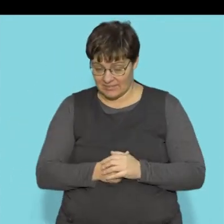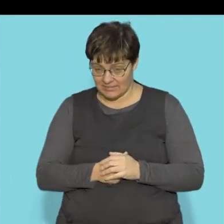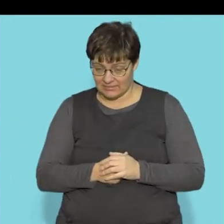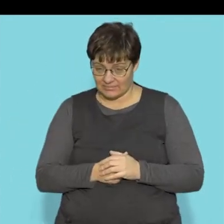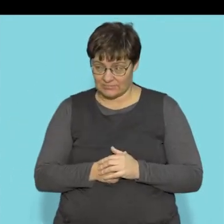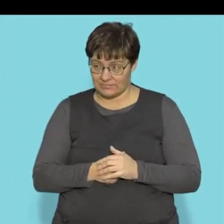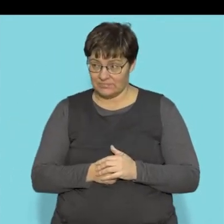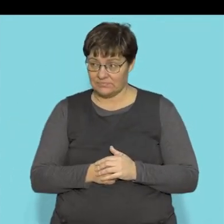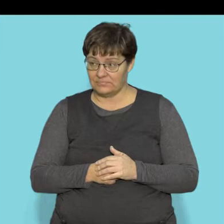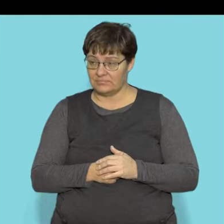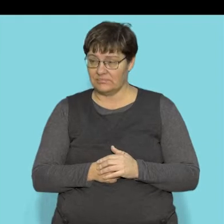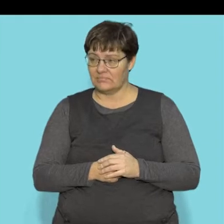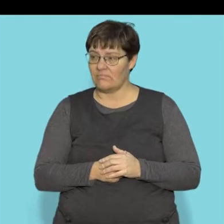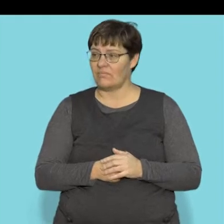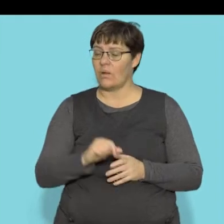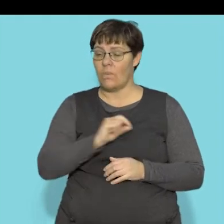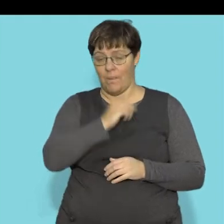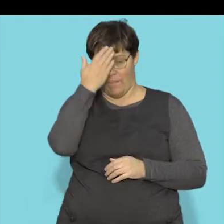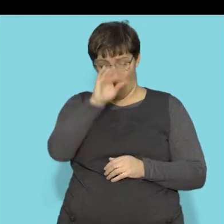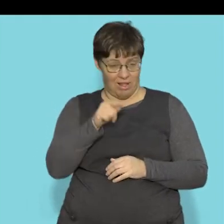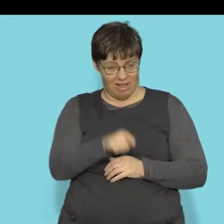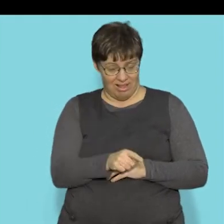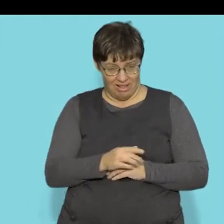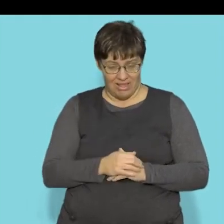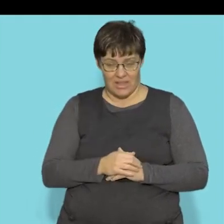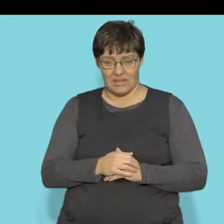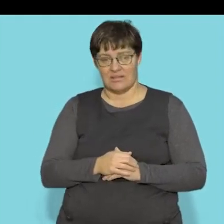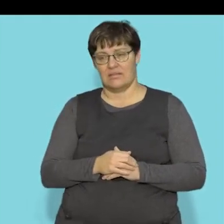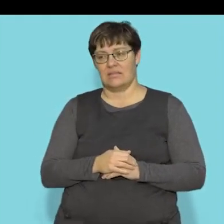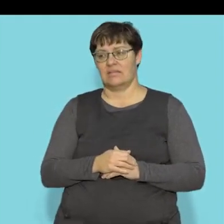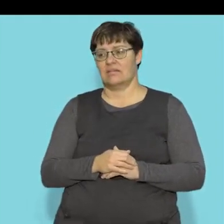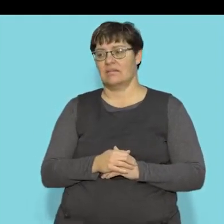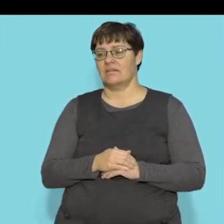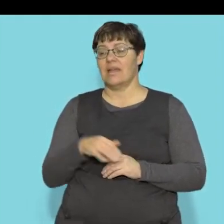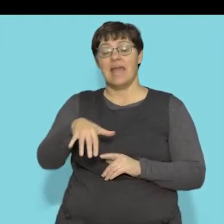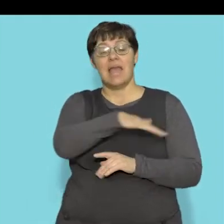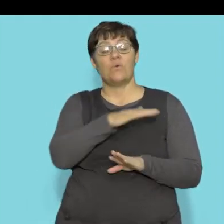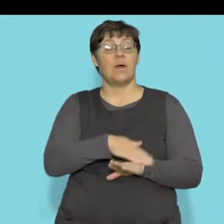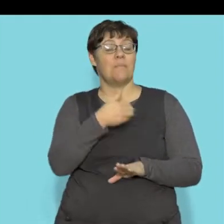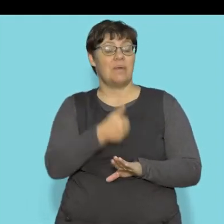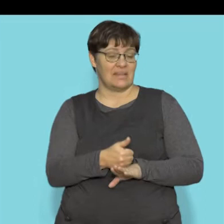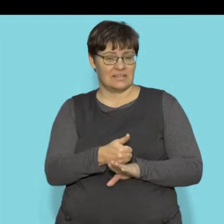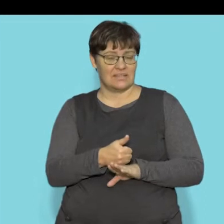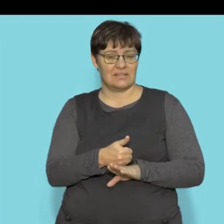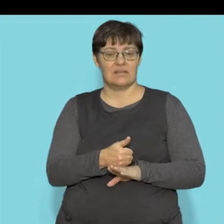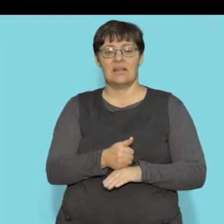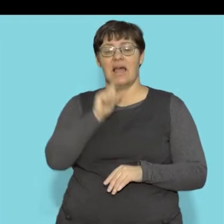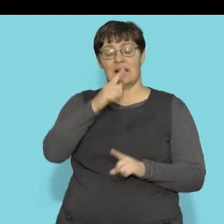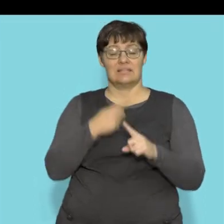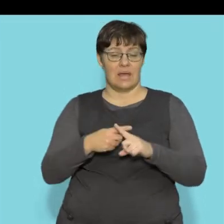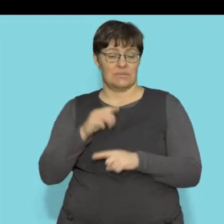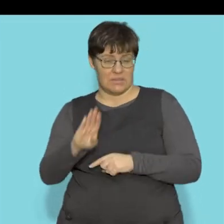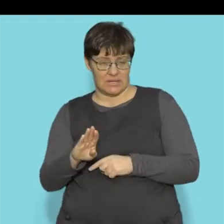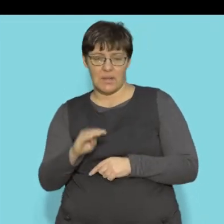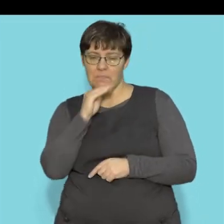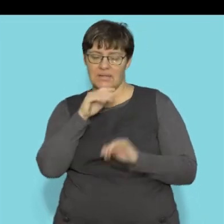are 16 centimeters. But because I know that information, that means that the area of the base will just be